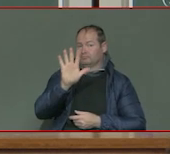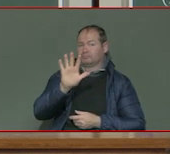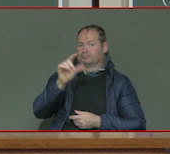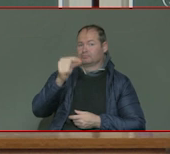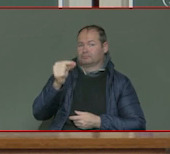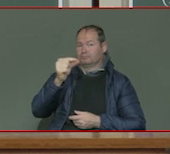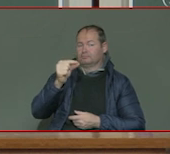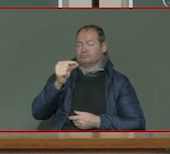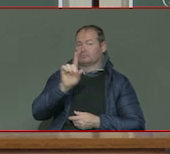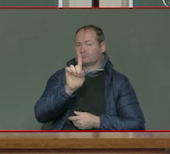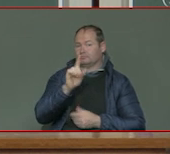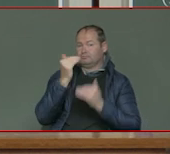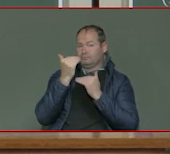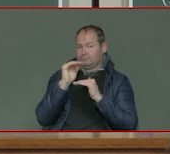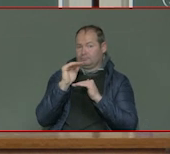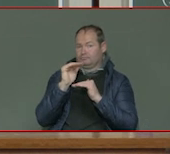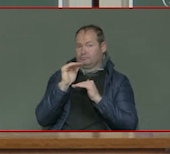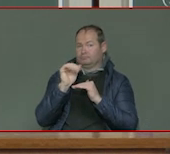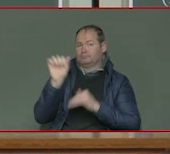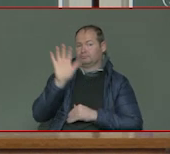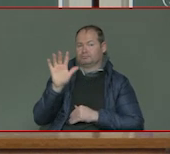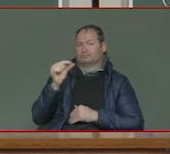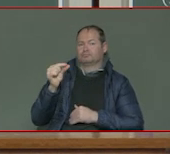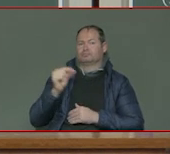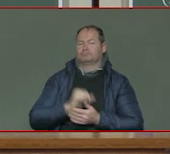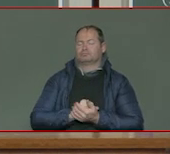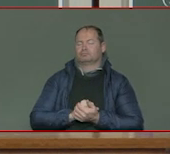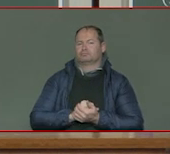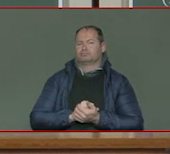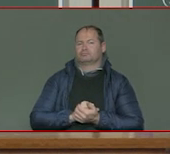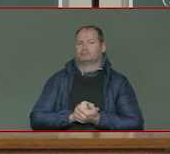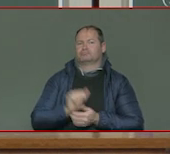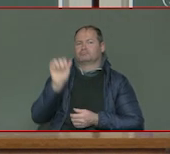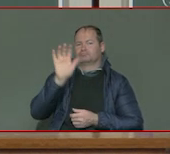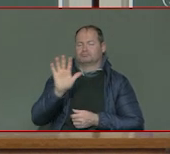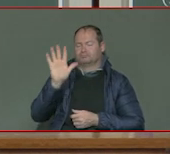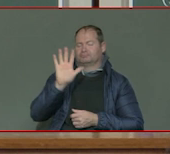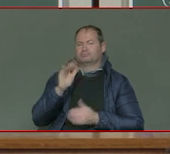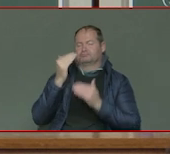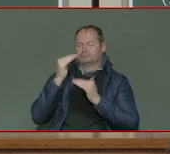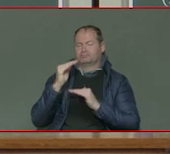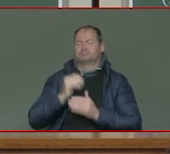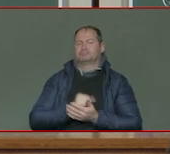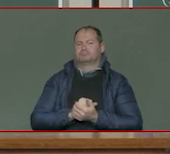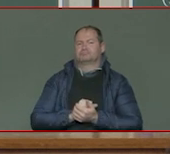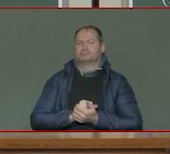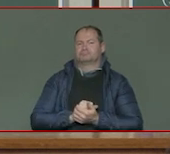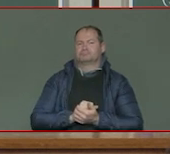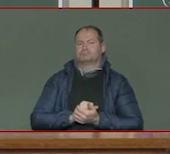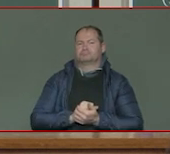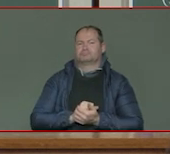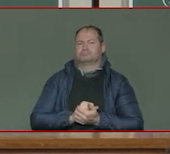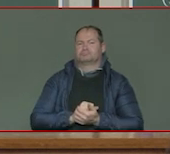but it's the limit of the average gradient. Gx plus h minus the g of x over h. So